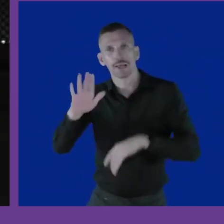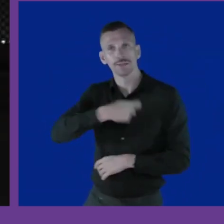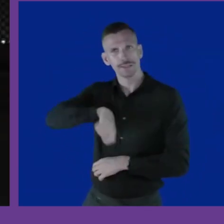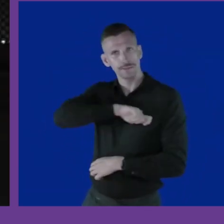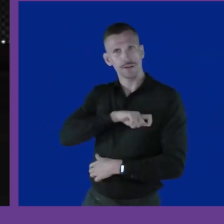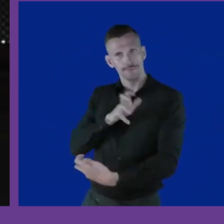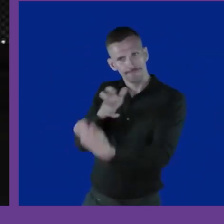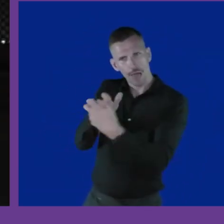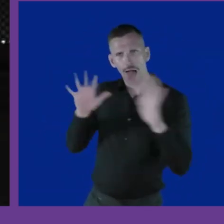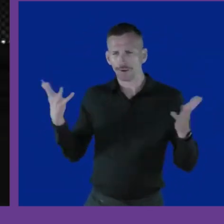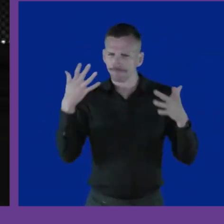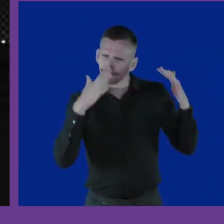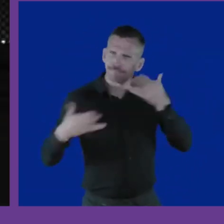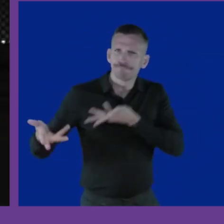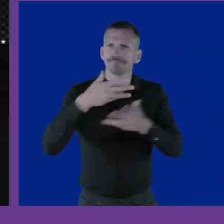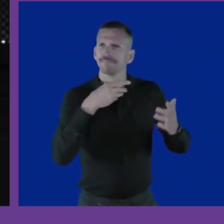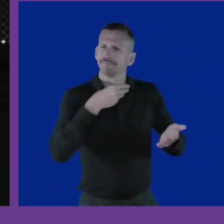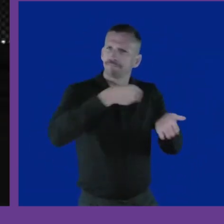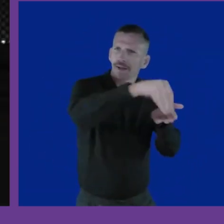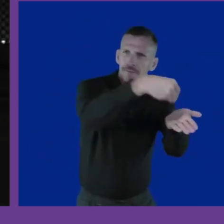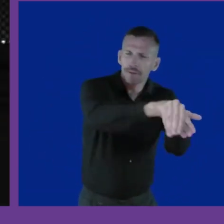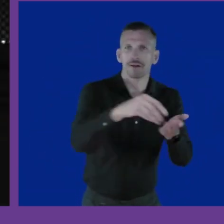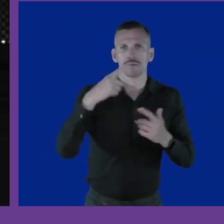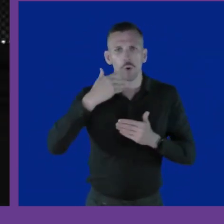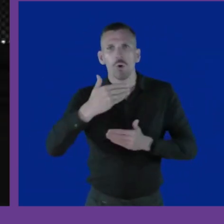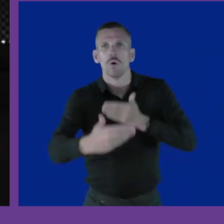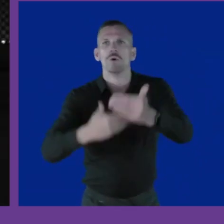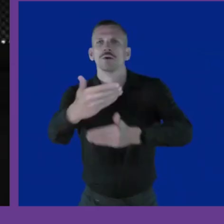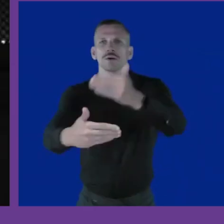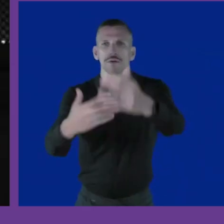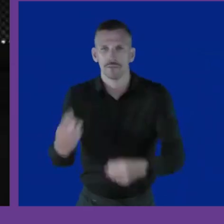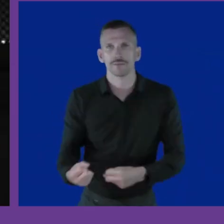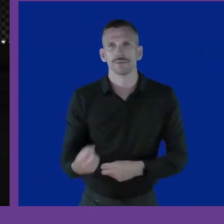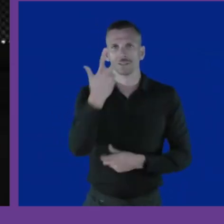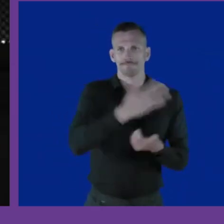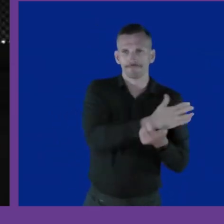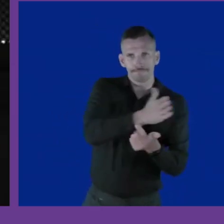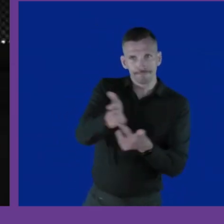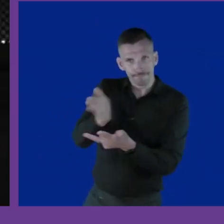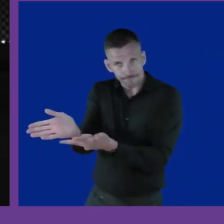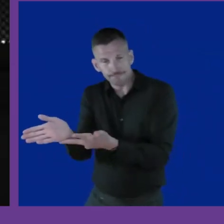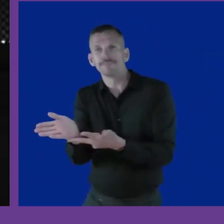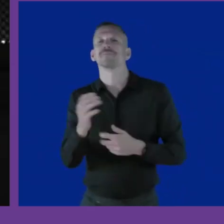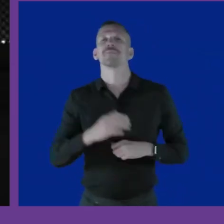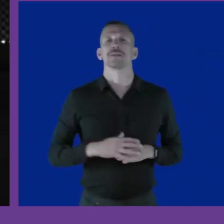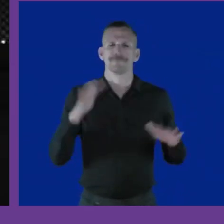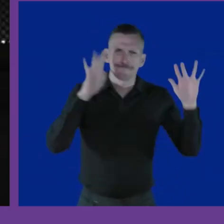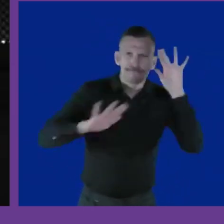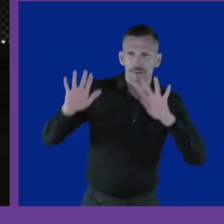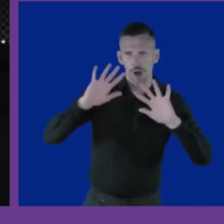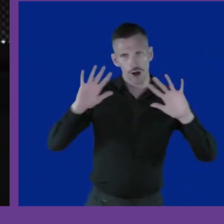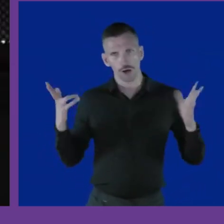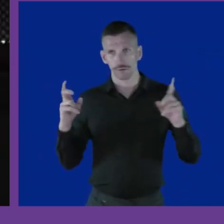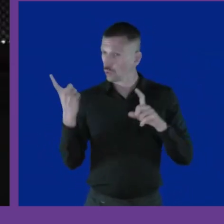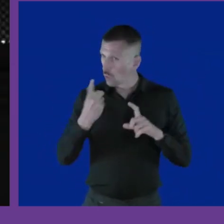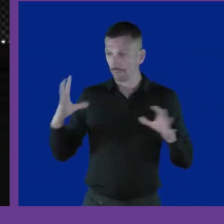of areas that were coming up as areas of focus that where work needs to be done and where